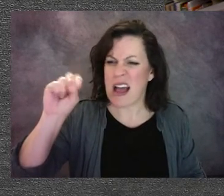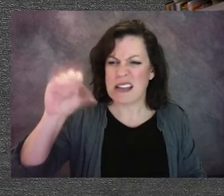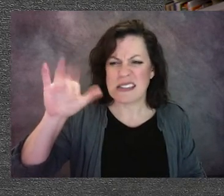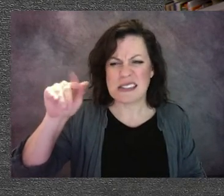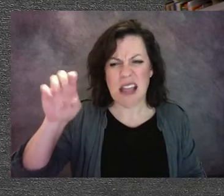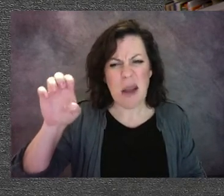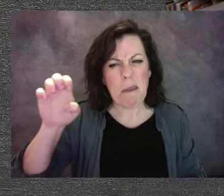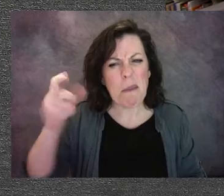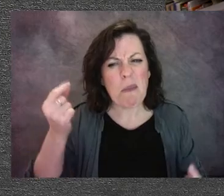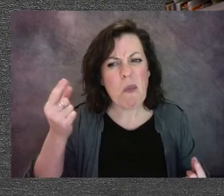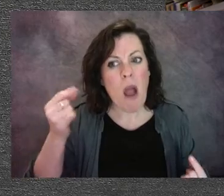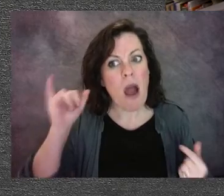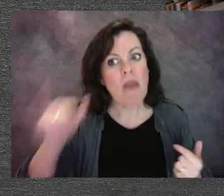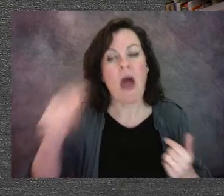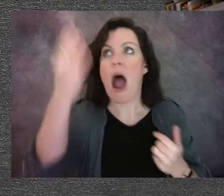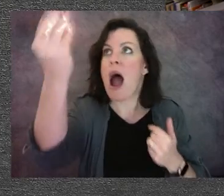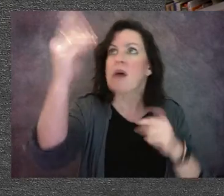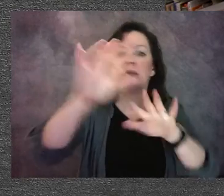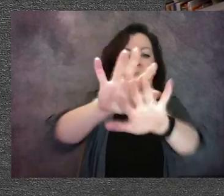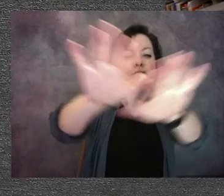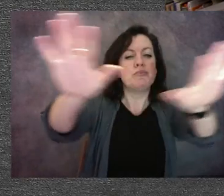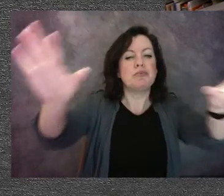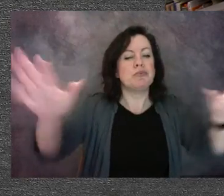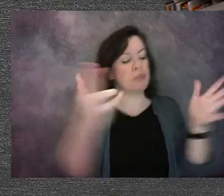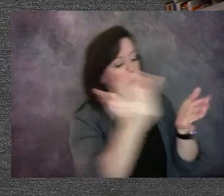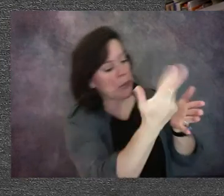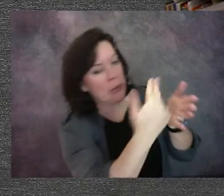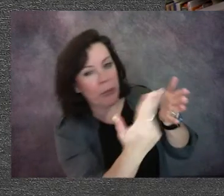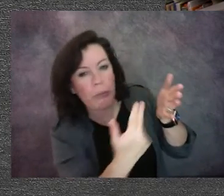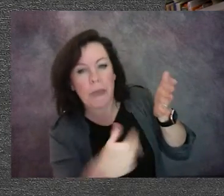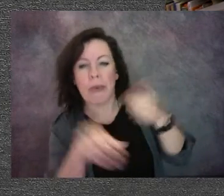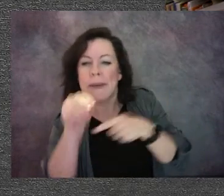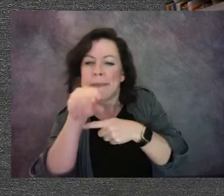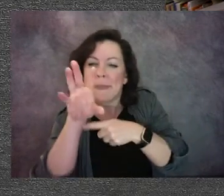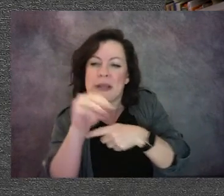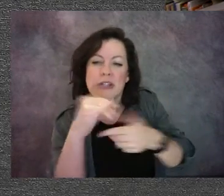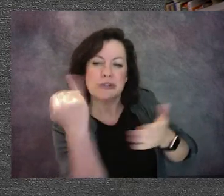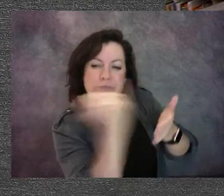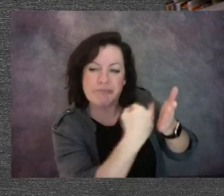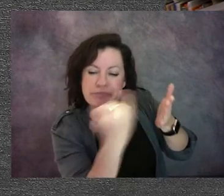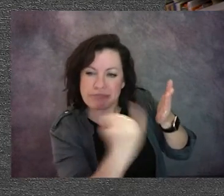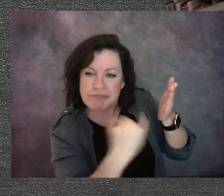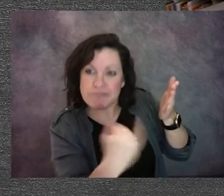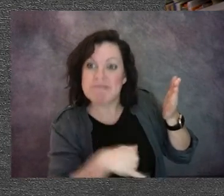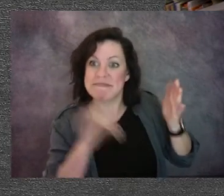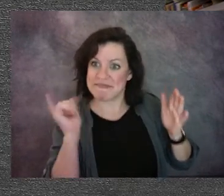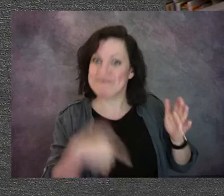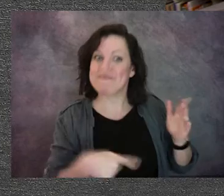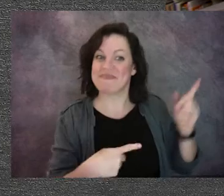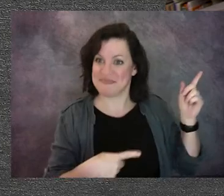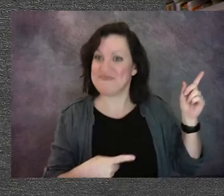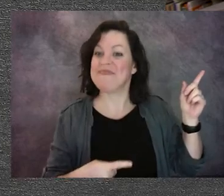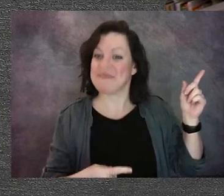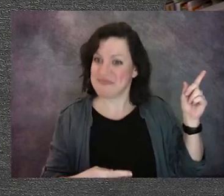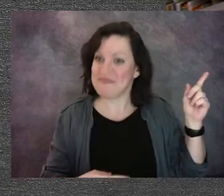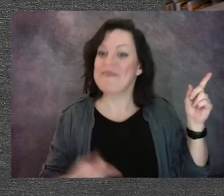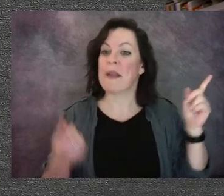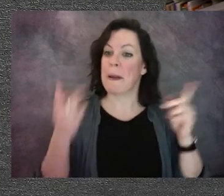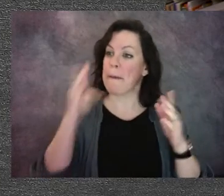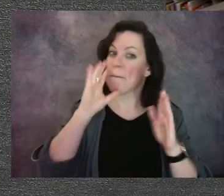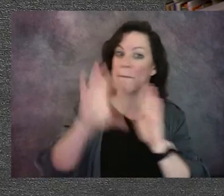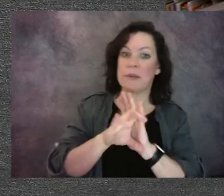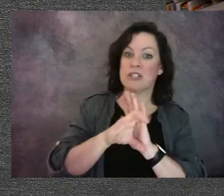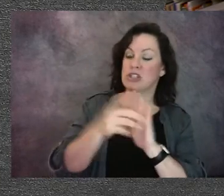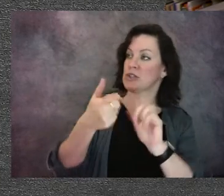A landscape is a picture of outside. Can you say landscape? Landscape. Is a picture? Is